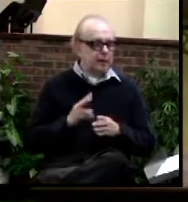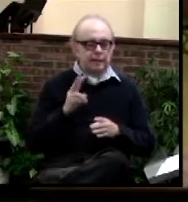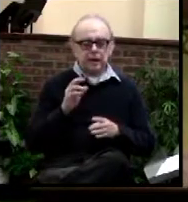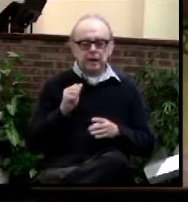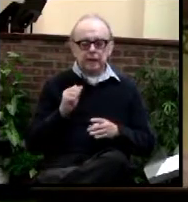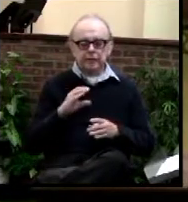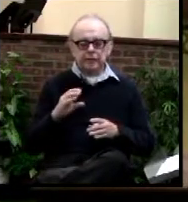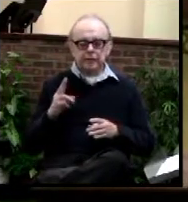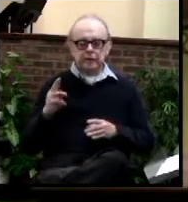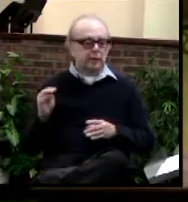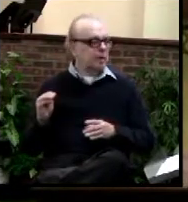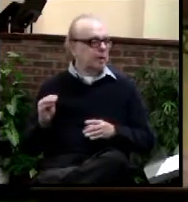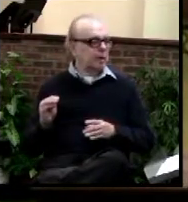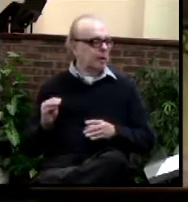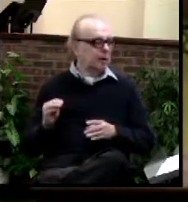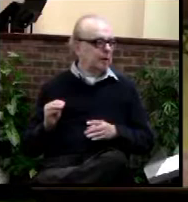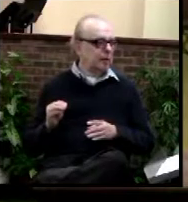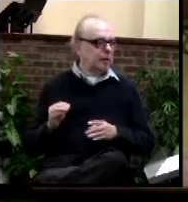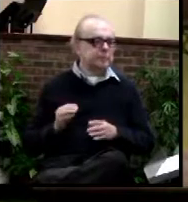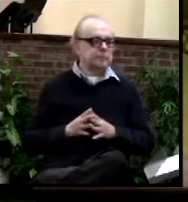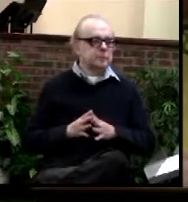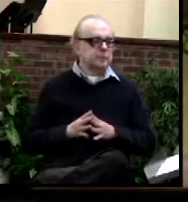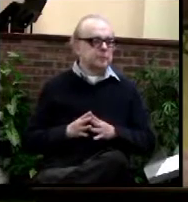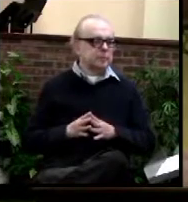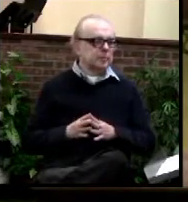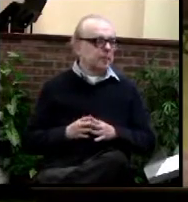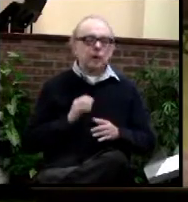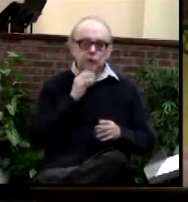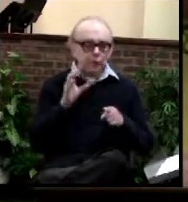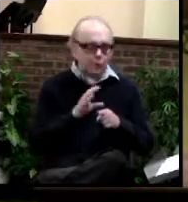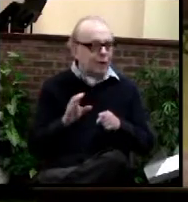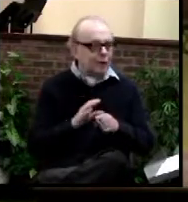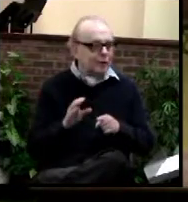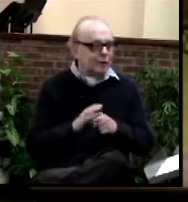I'm not saying that you unclog it in a sinful way where you curse it, okay?